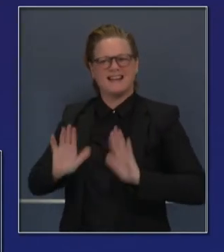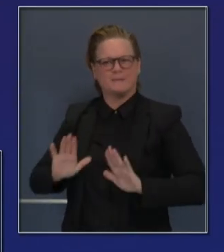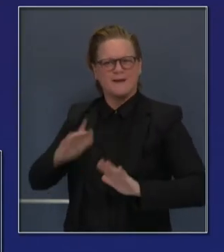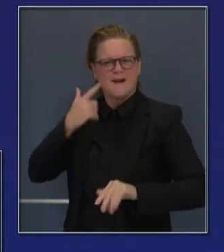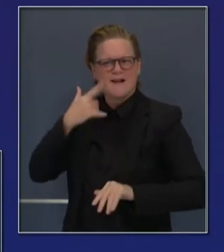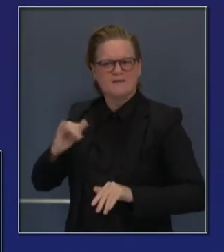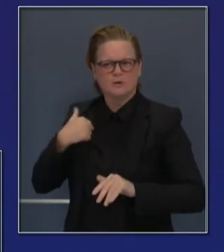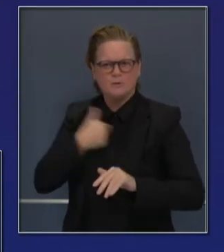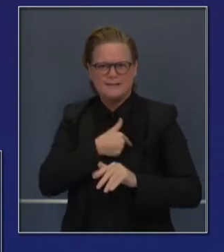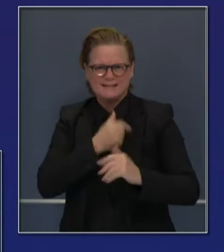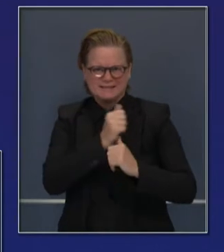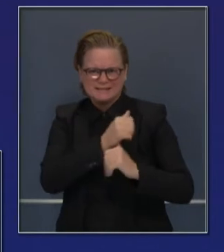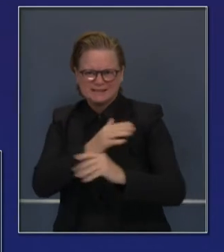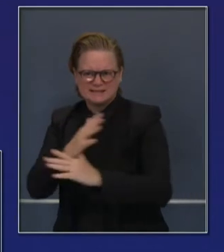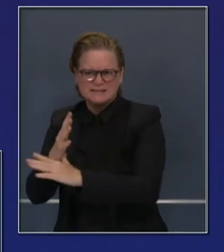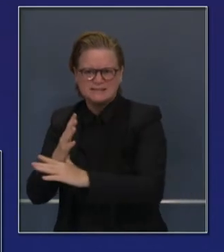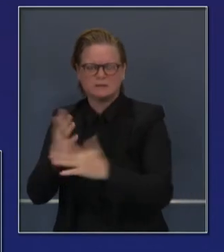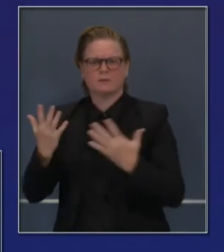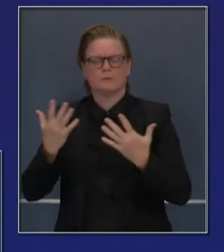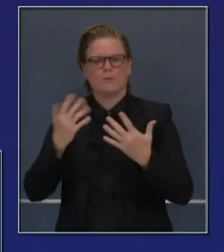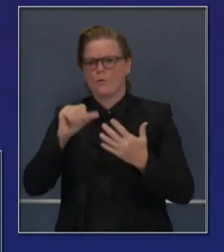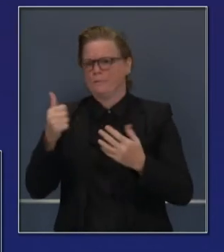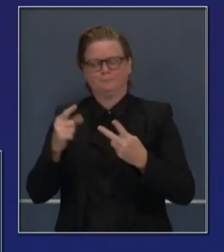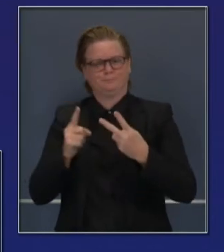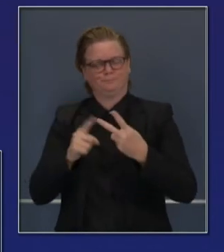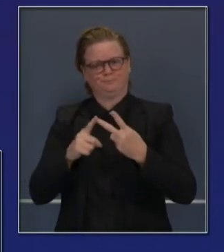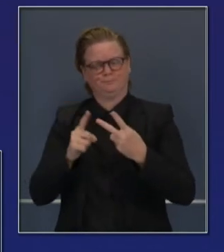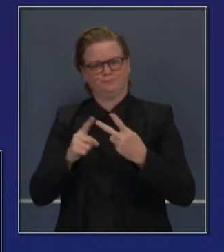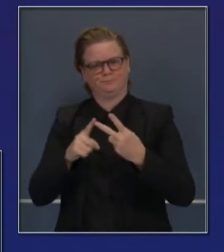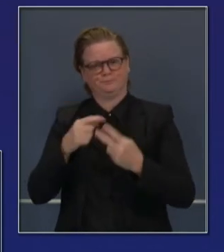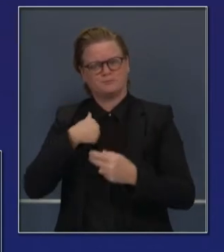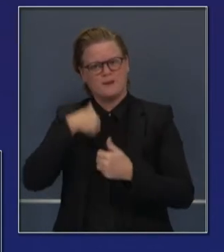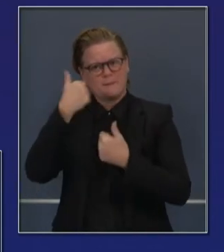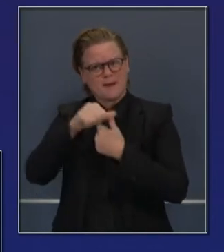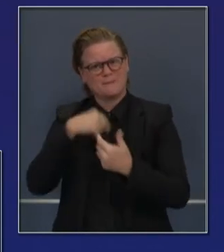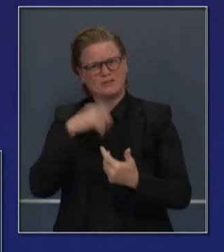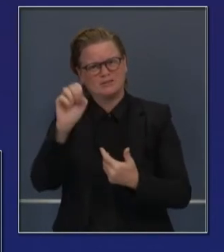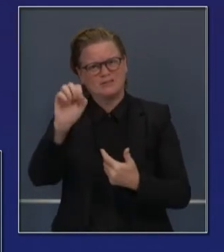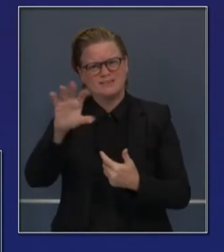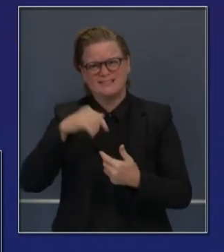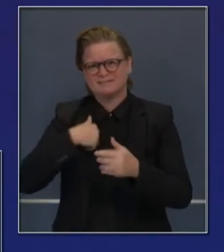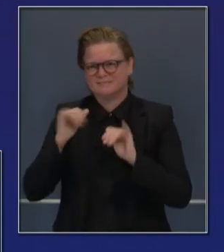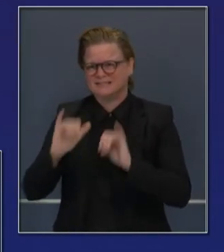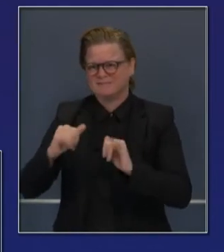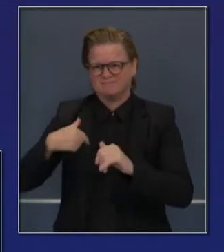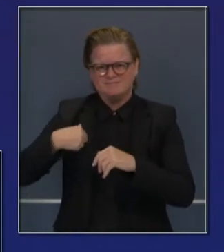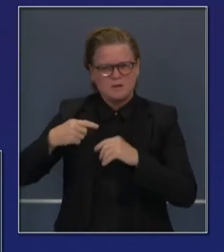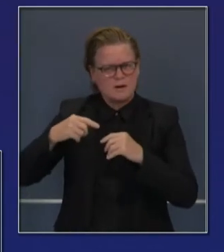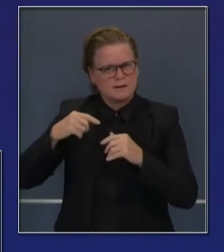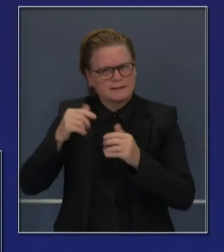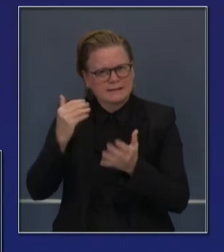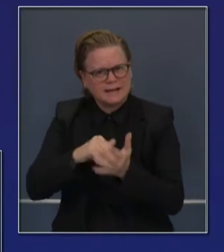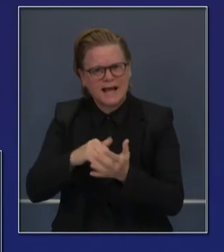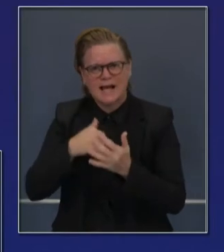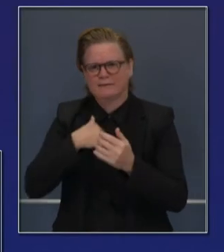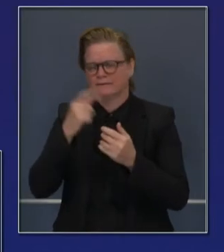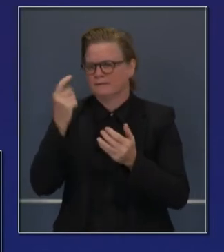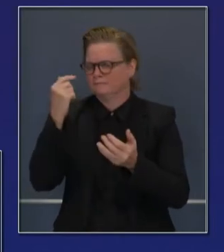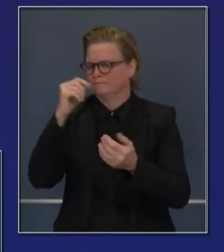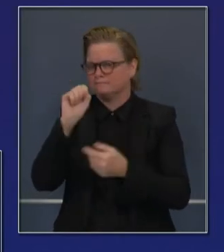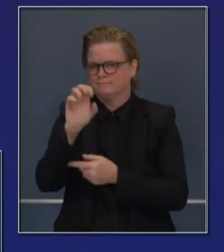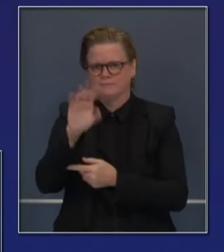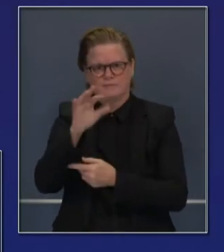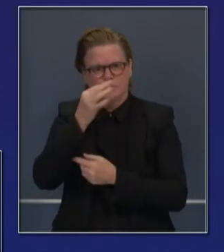prepare, something that we had updated you on a relatively consistent basis, we'll start doing again very soon, is